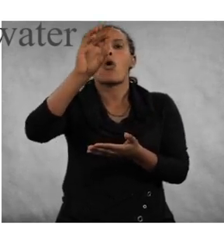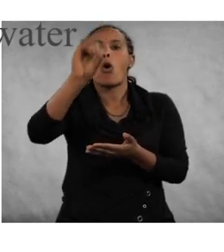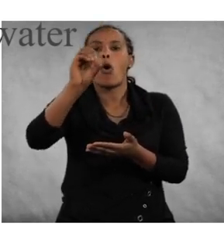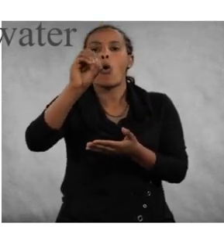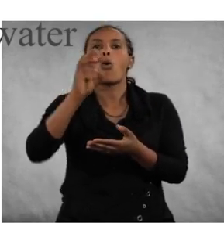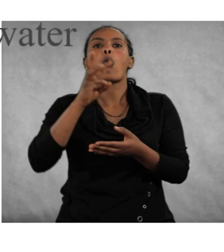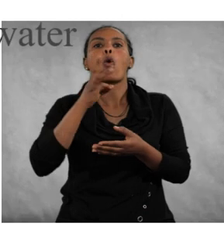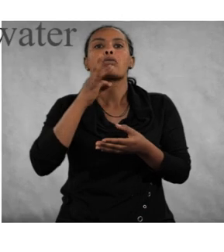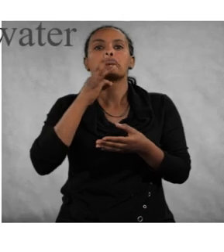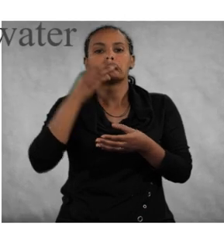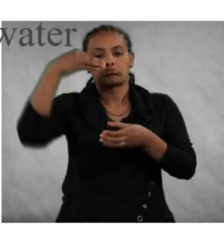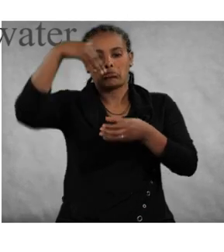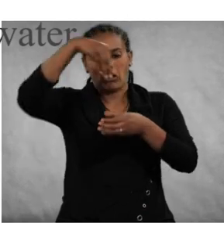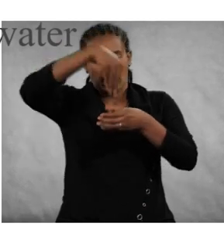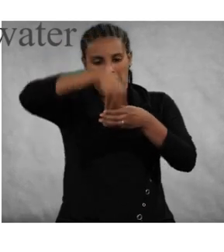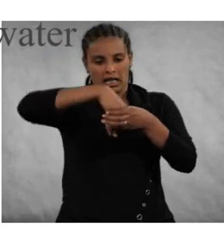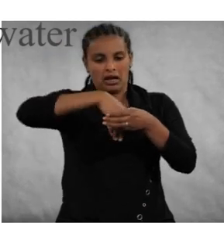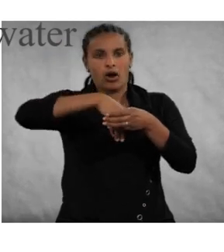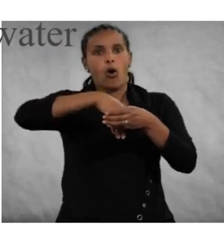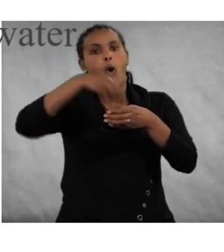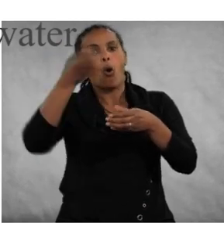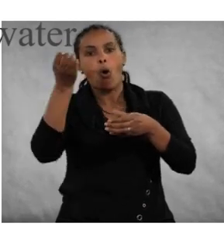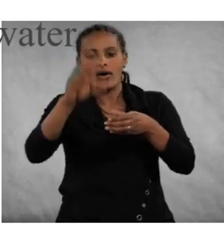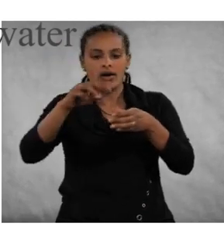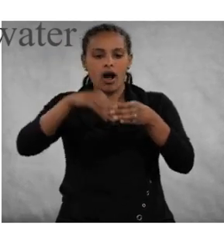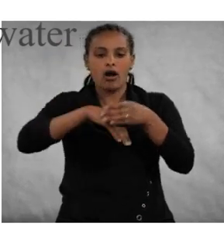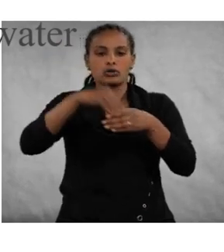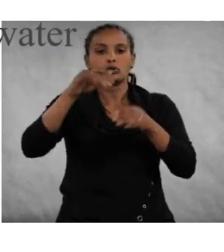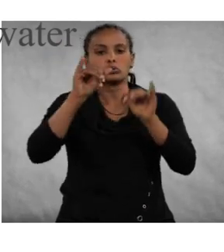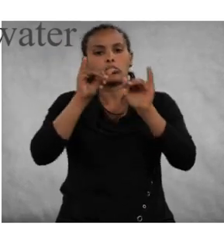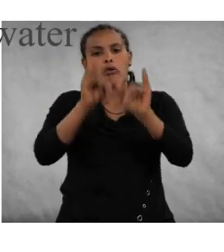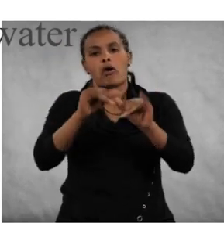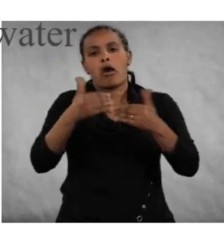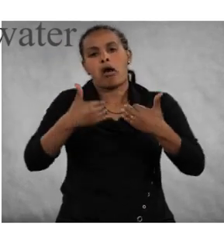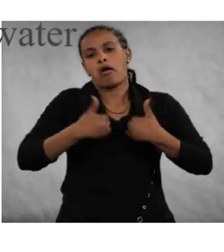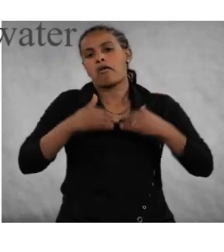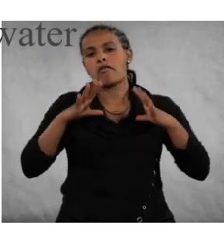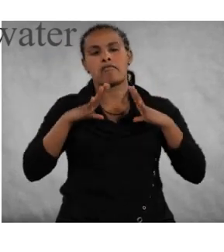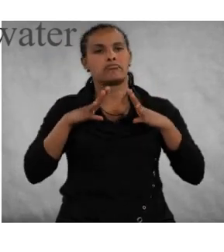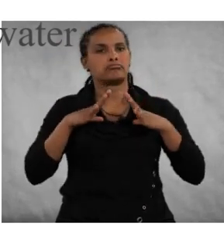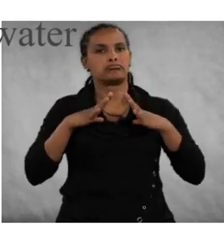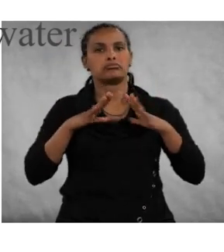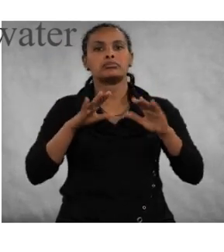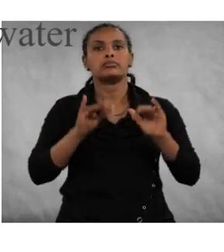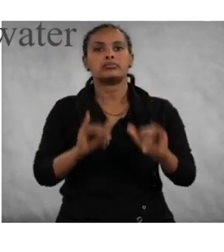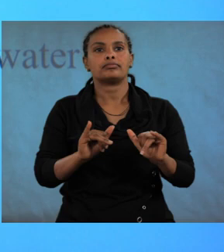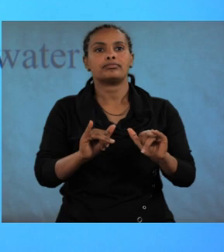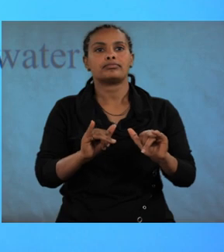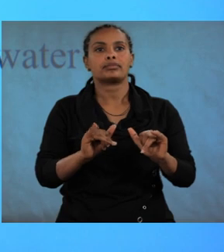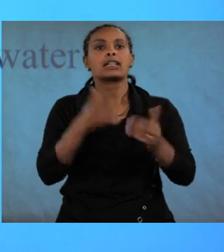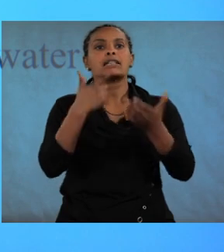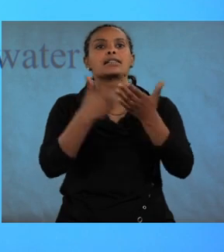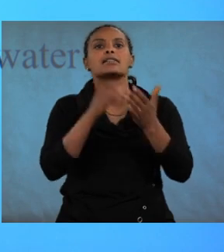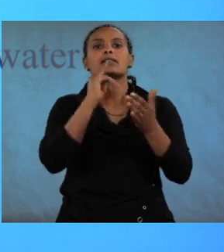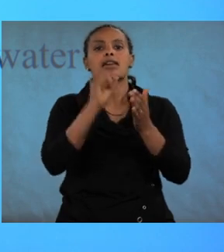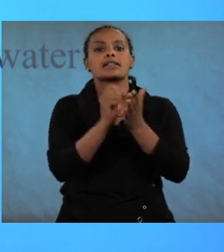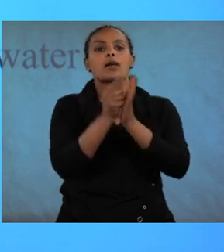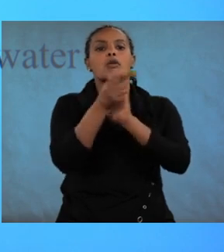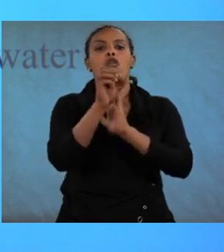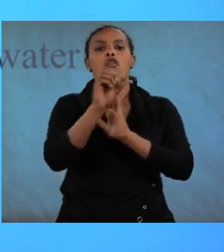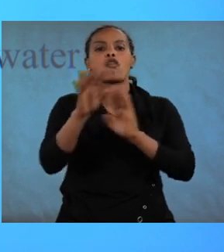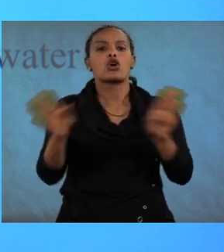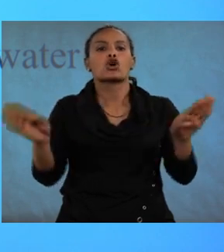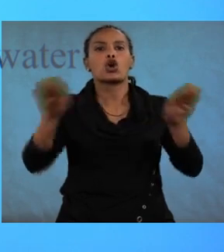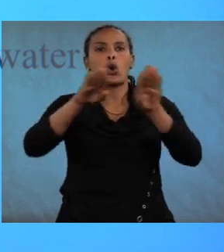matter can get in or out, but you could cool it down. This is an example